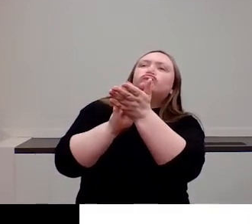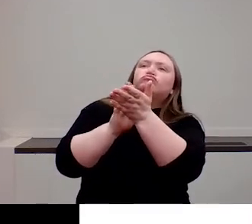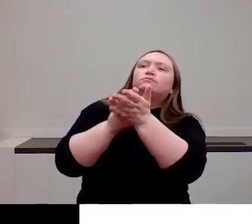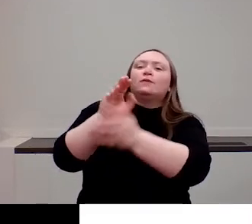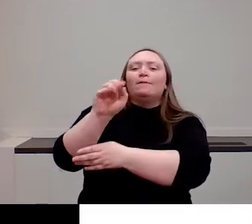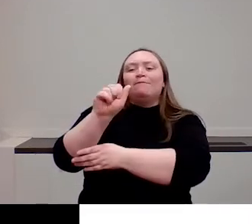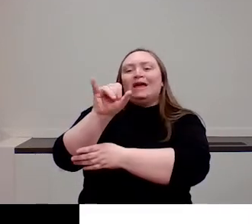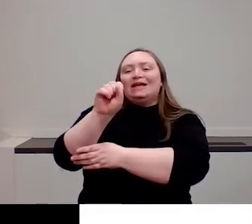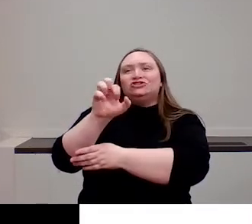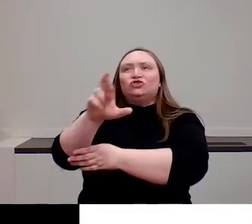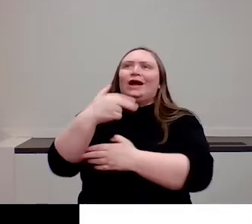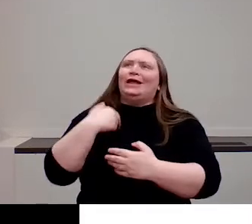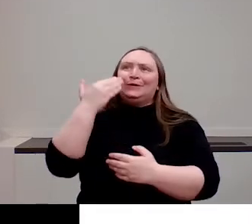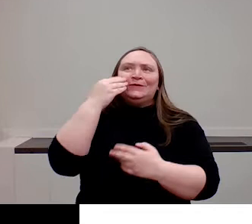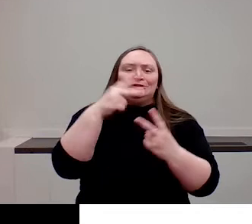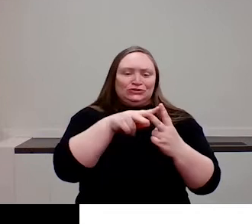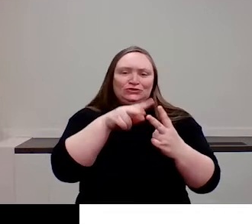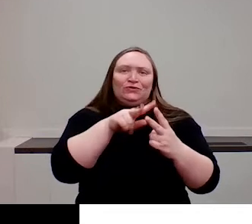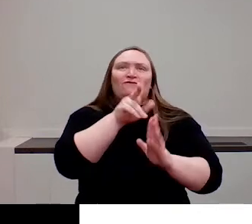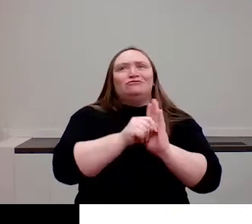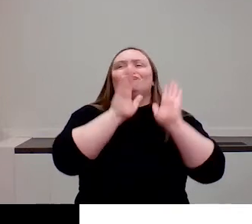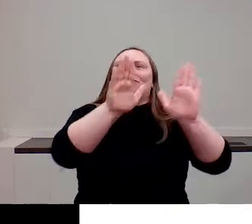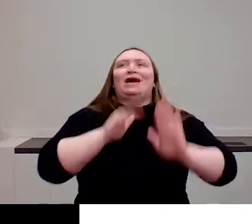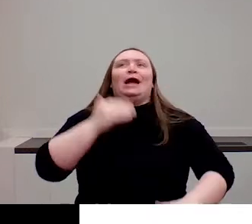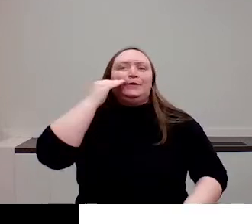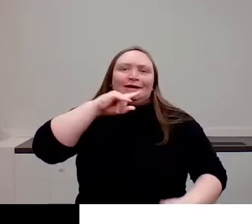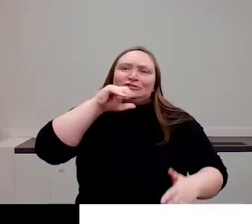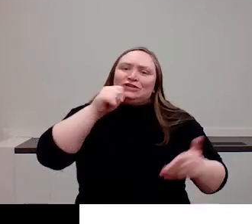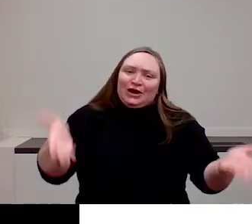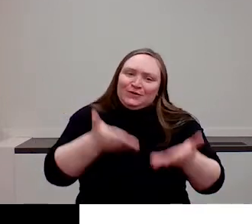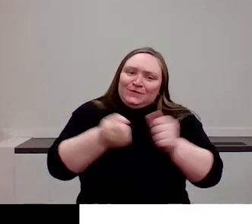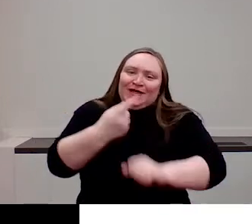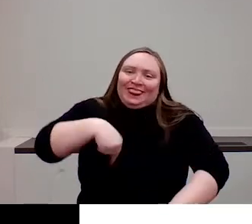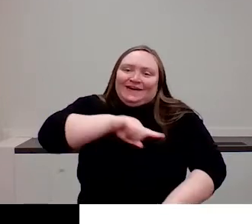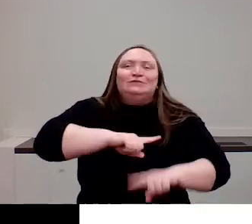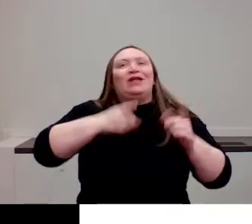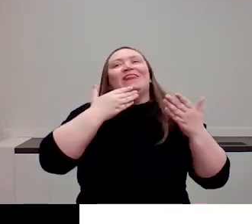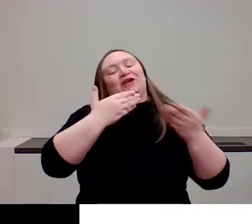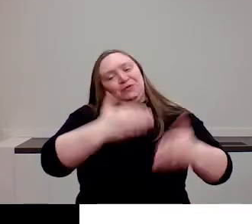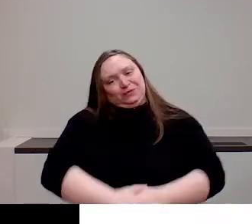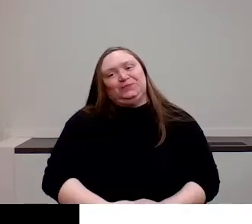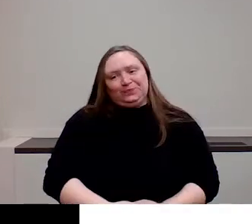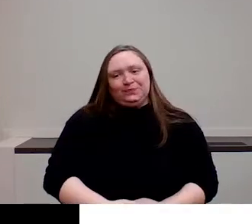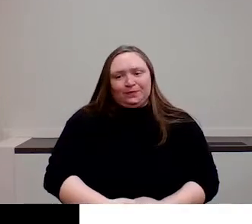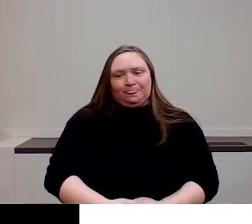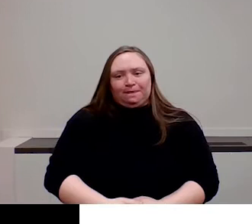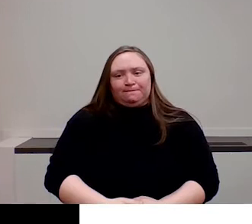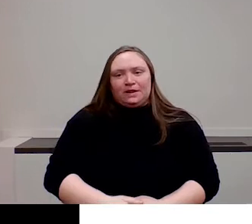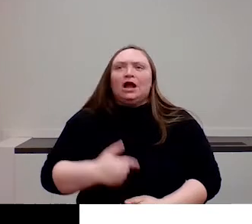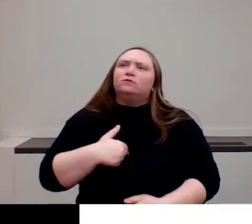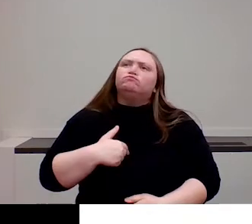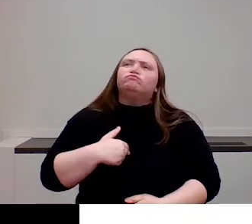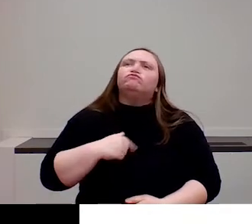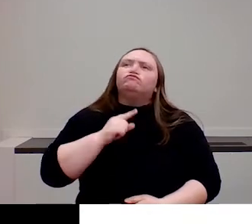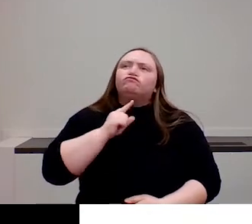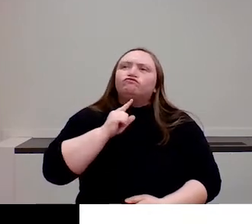great intro, those 2 videos. I know we don't have the kids in front of us, but that was uplifting. So thank you for that. I just want to say I'm looking